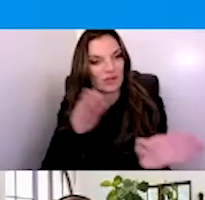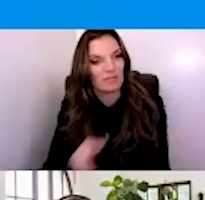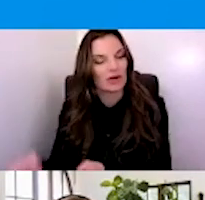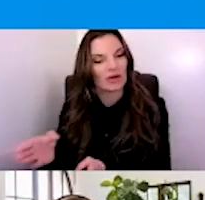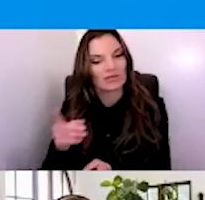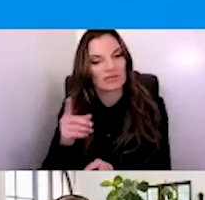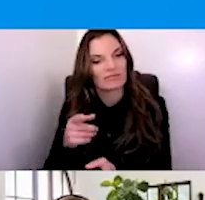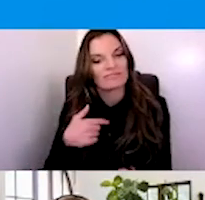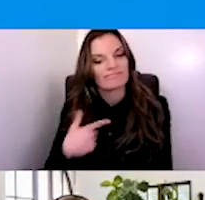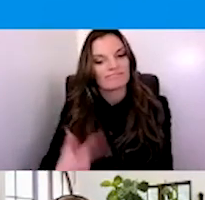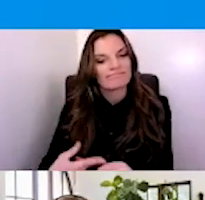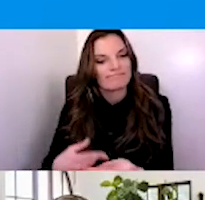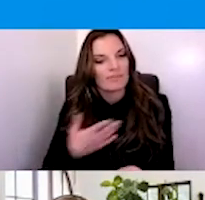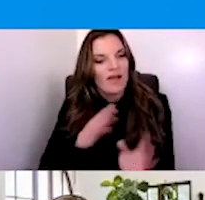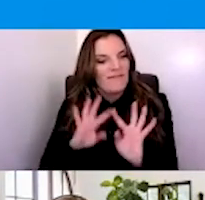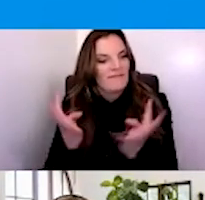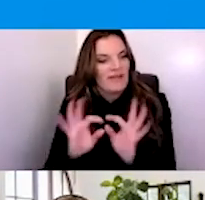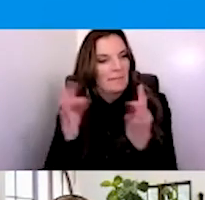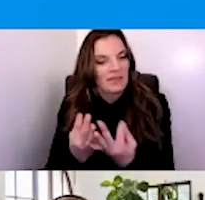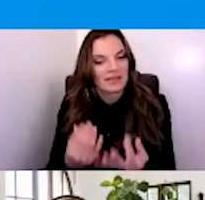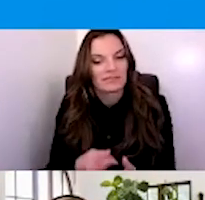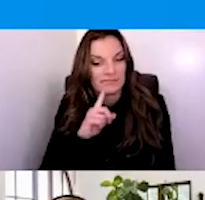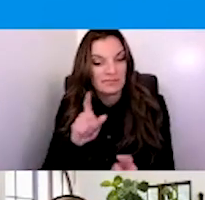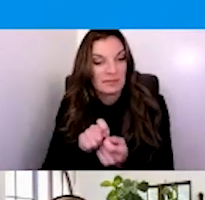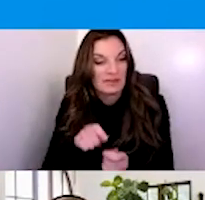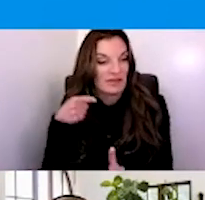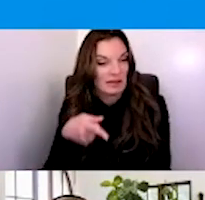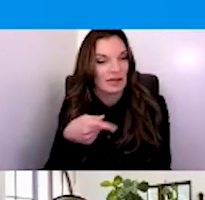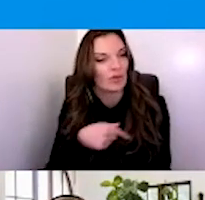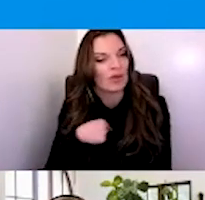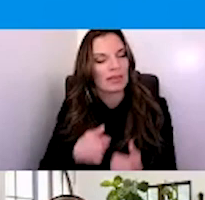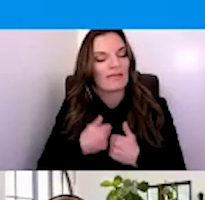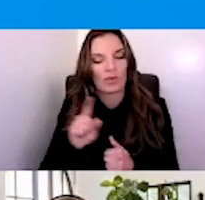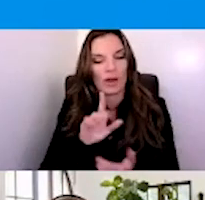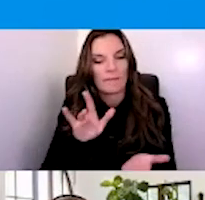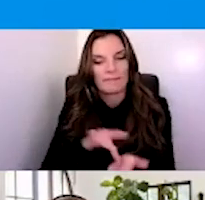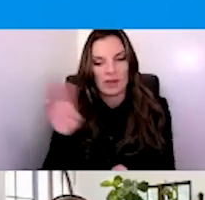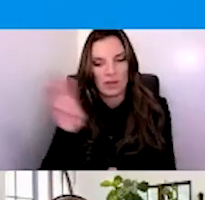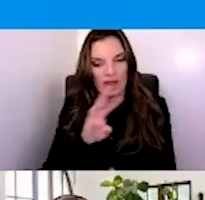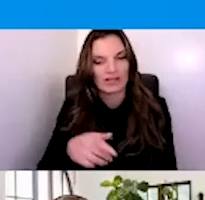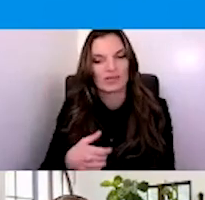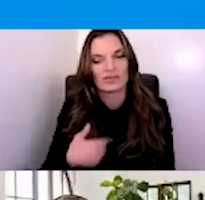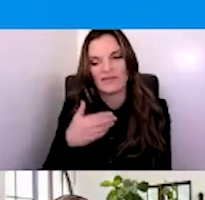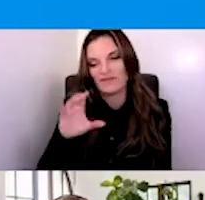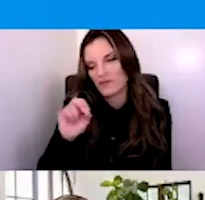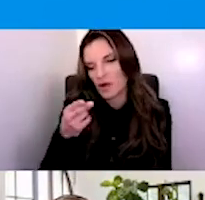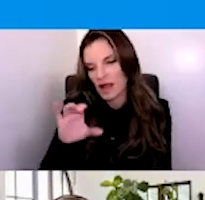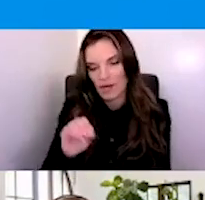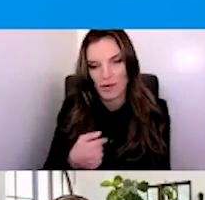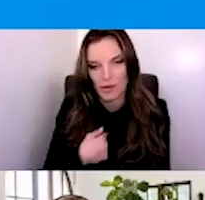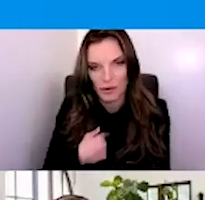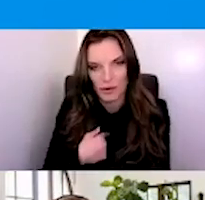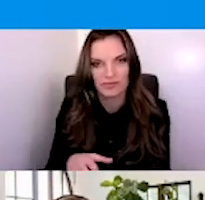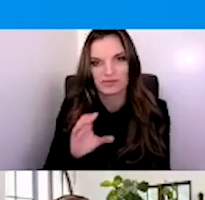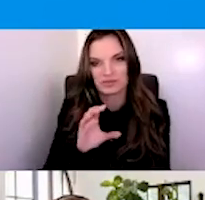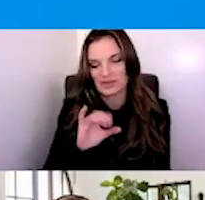family. And most specifically for us, we live in the Midwest. We live in Cincinnati, Ohio. So we have the challenge